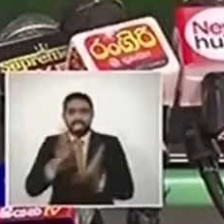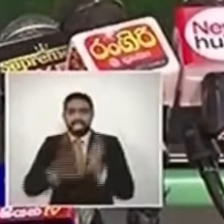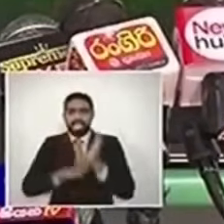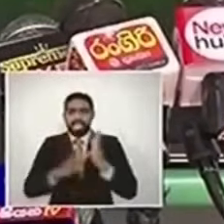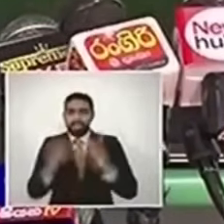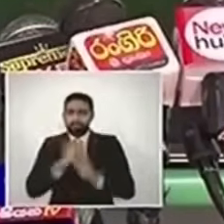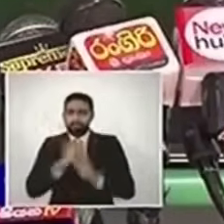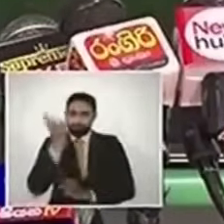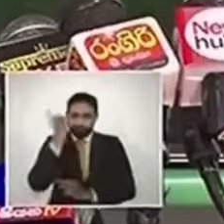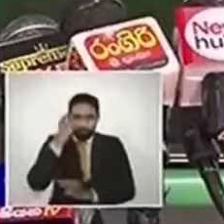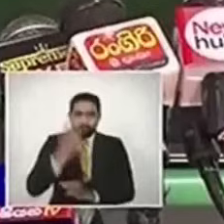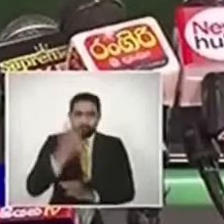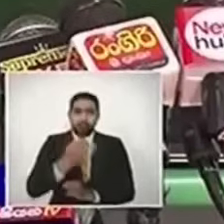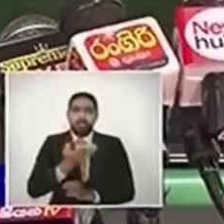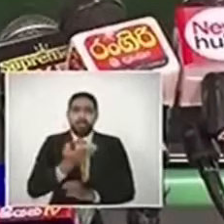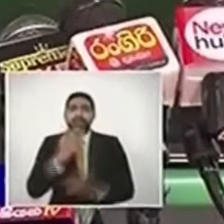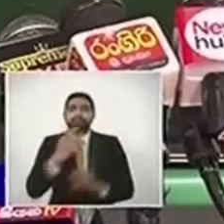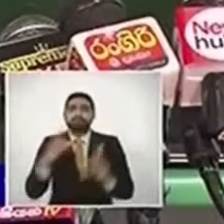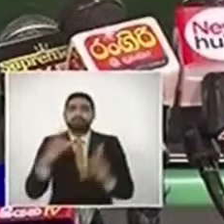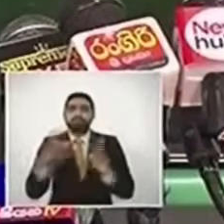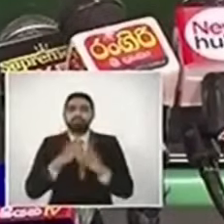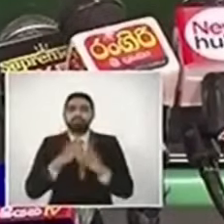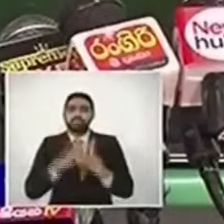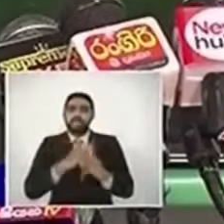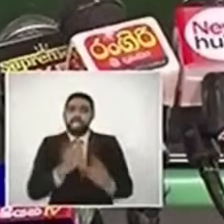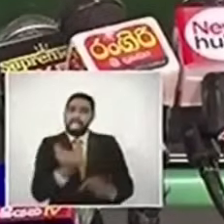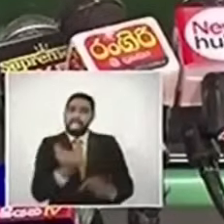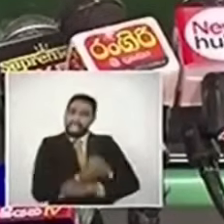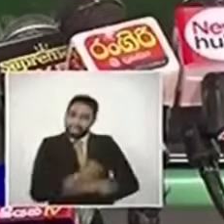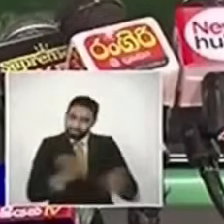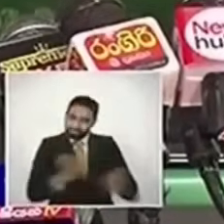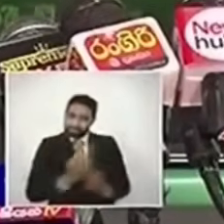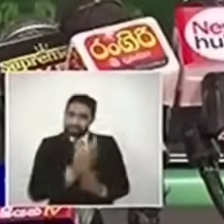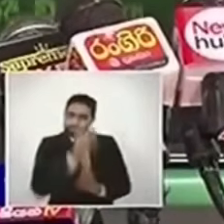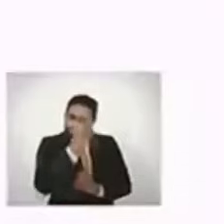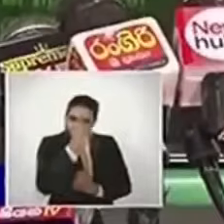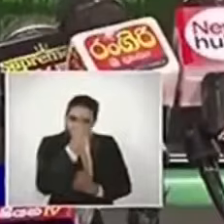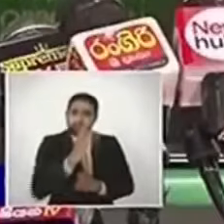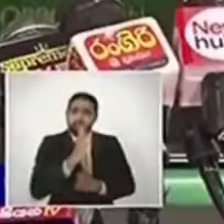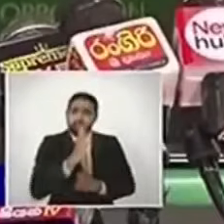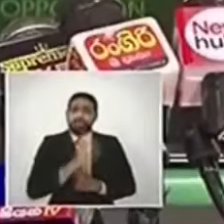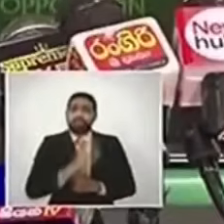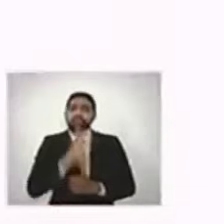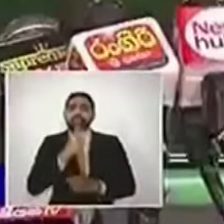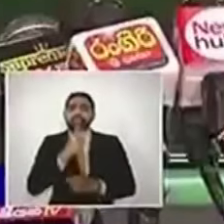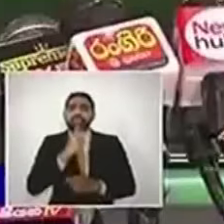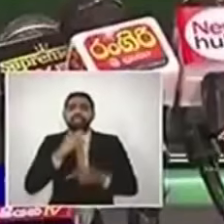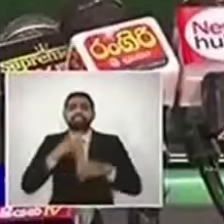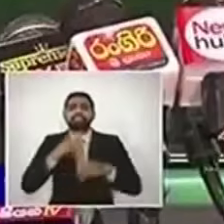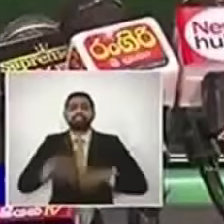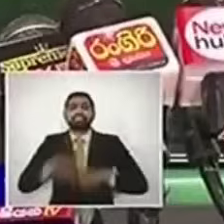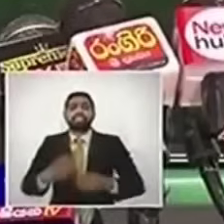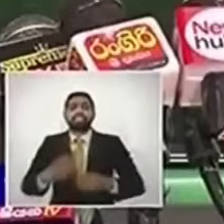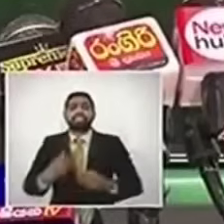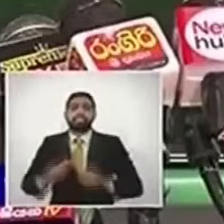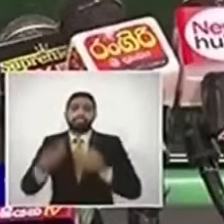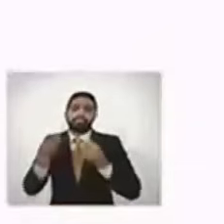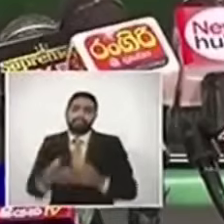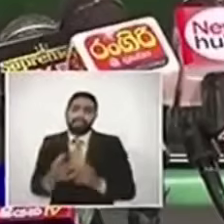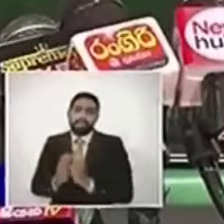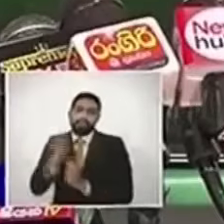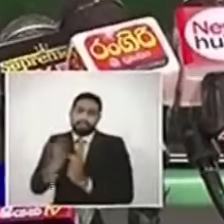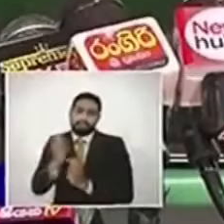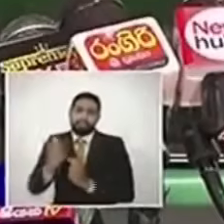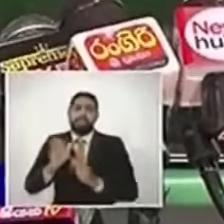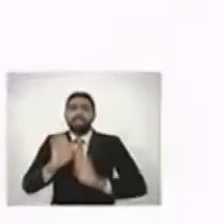that, everyone else does. Therefore, is the closure of this oil refinery the result of a conspiracy? When refined oil is purchased instead of